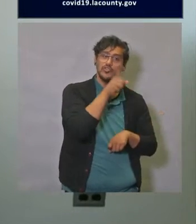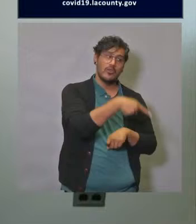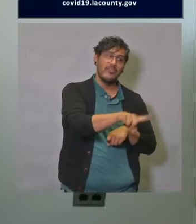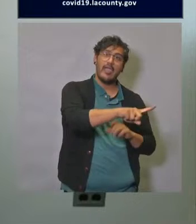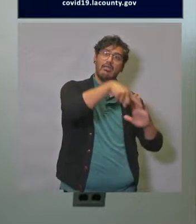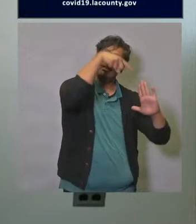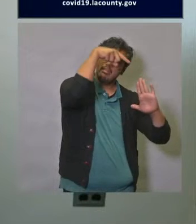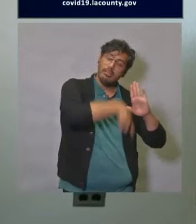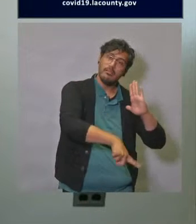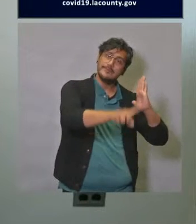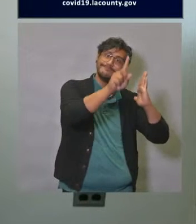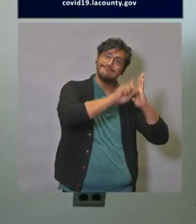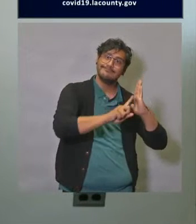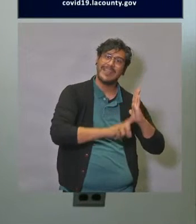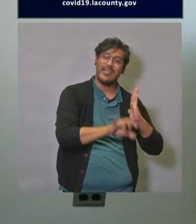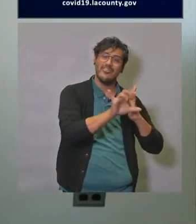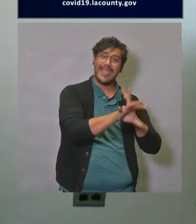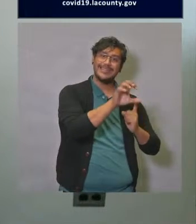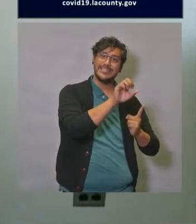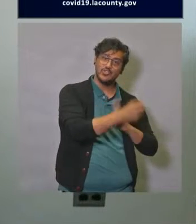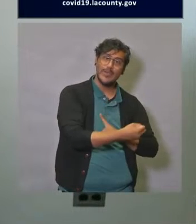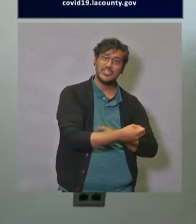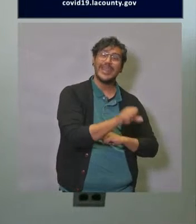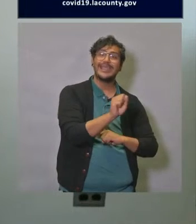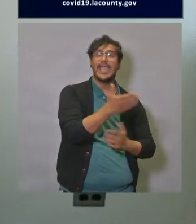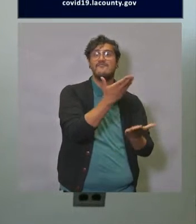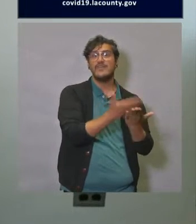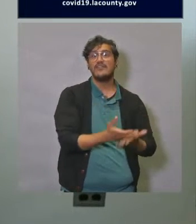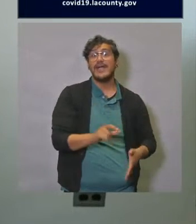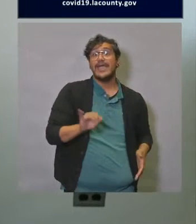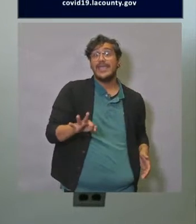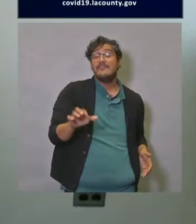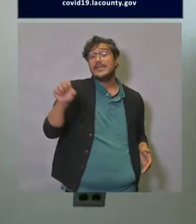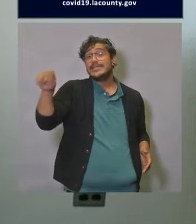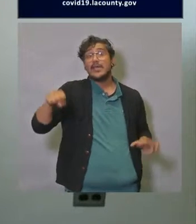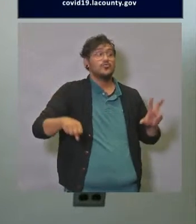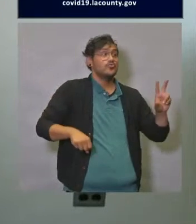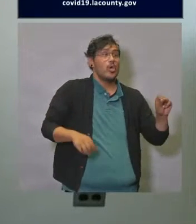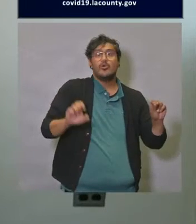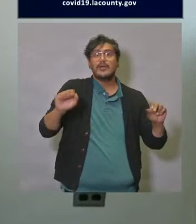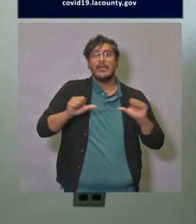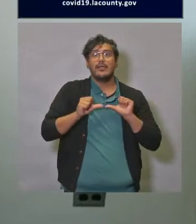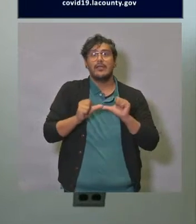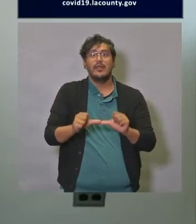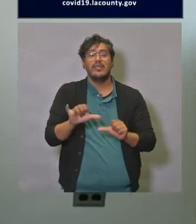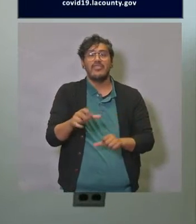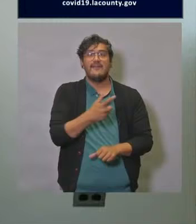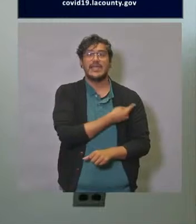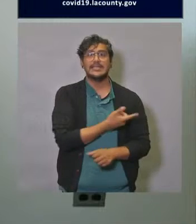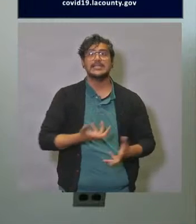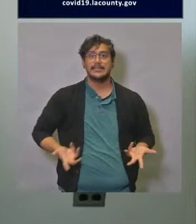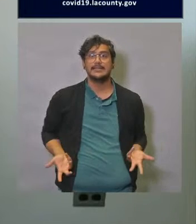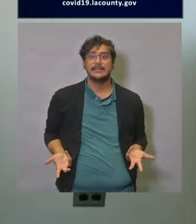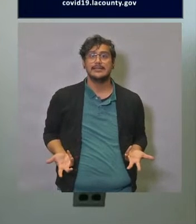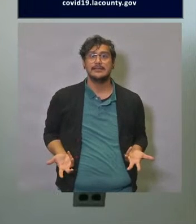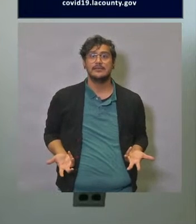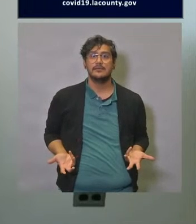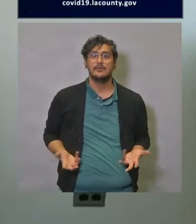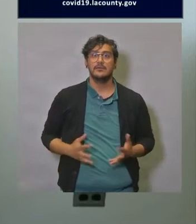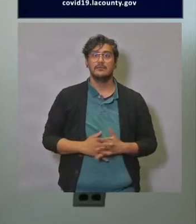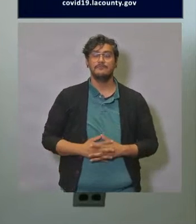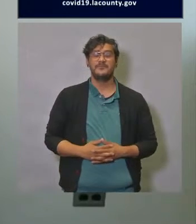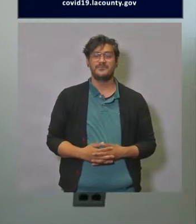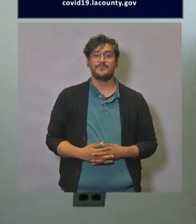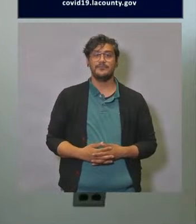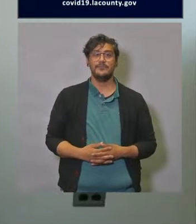those situations and verify whether or not we can continue to use the vaccine because it has so much